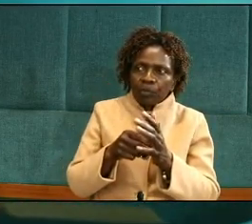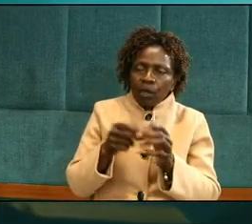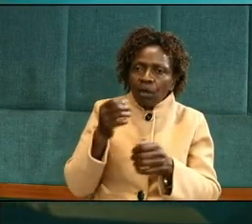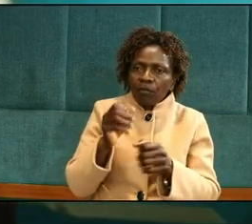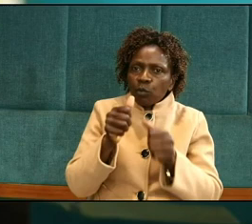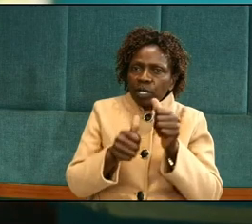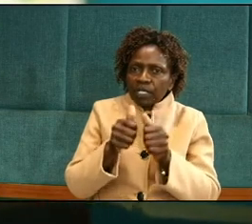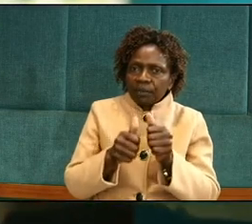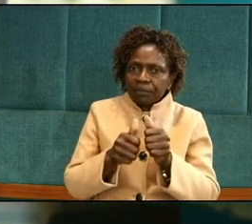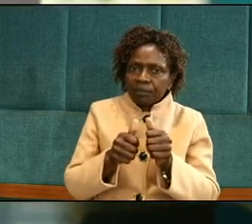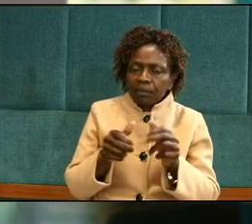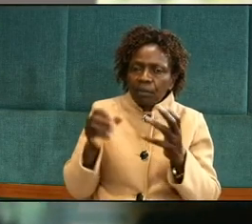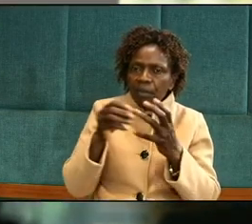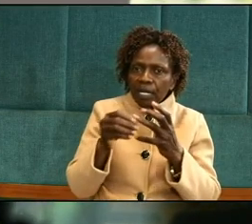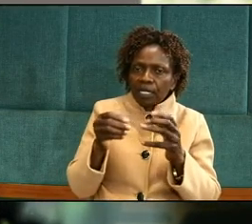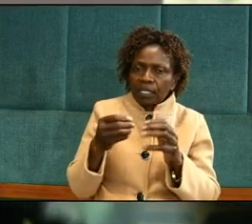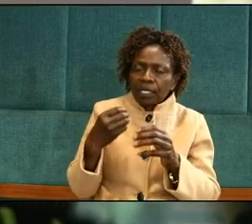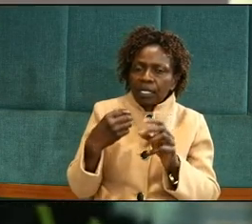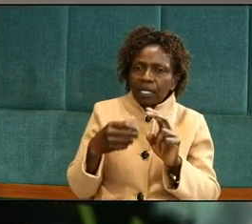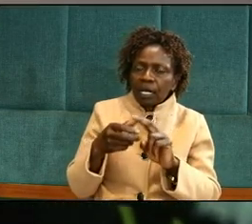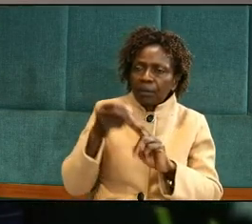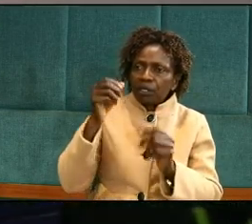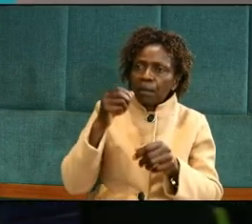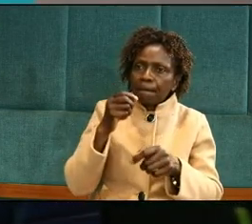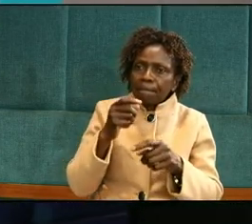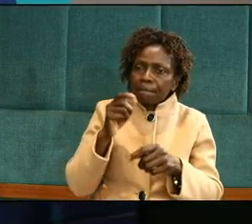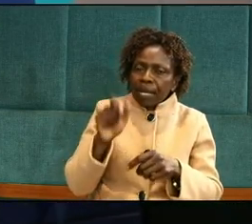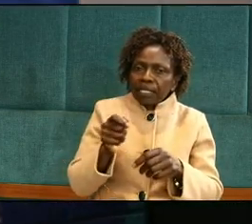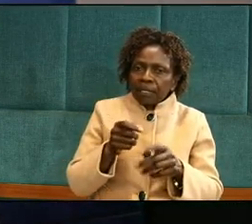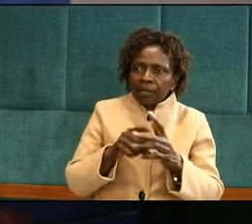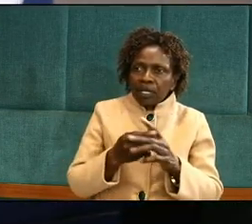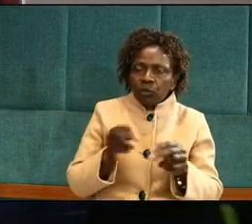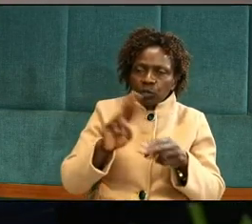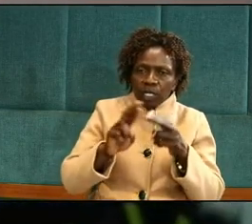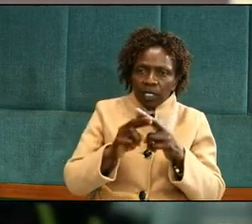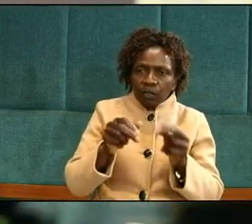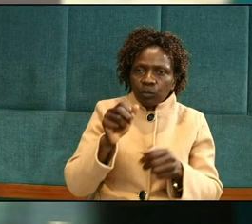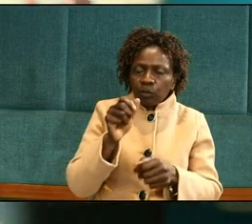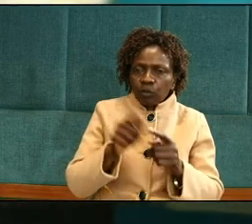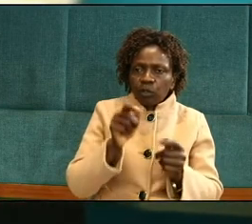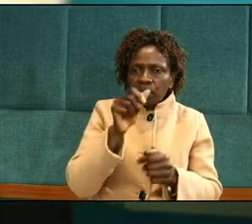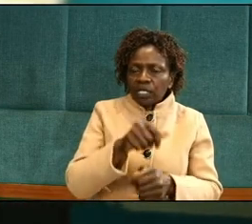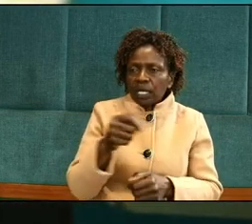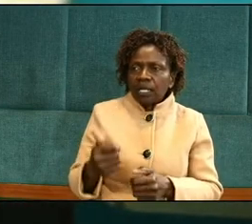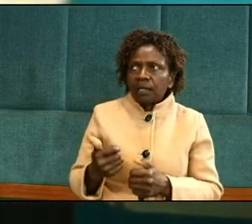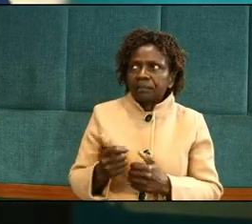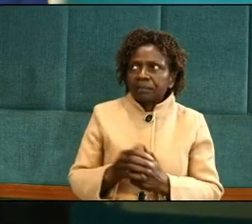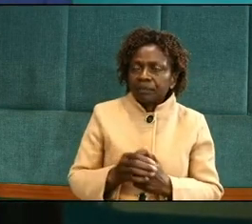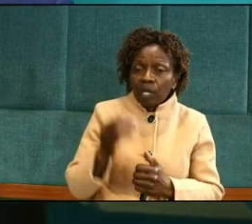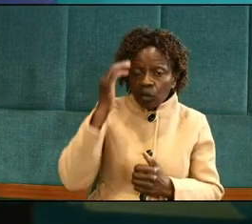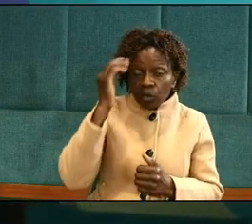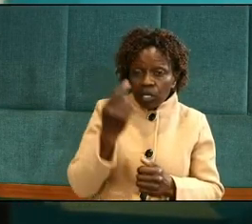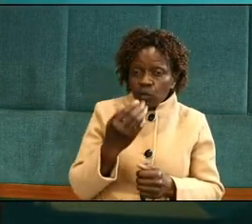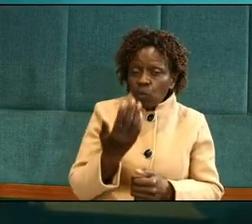on which married couples must begin to relate to each other. Let's note one important